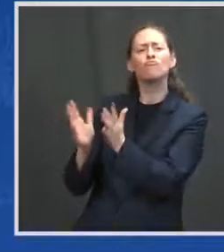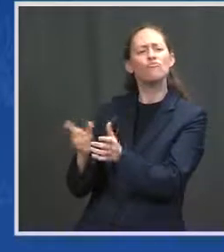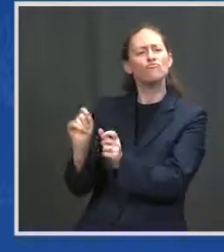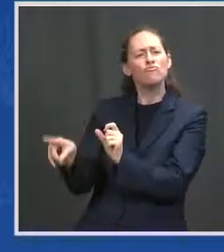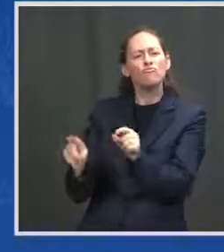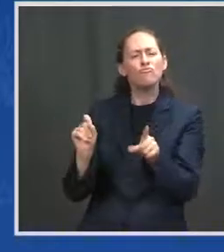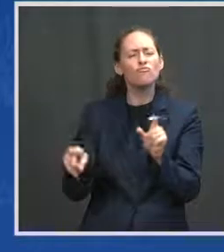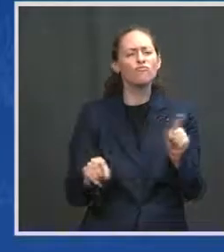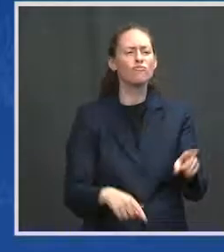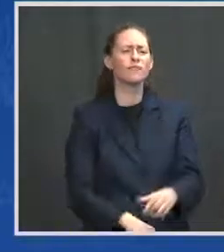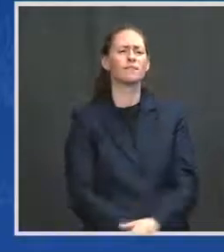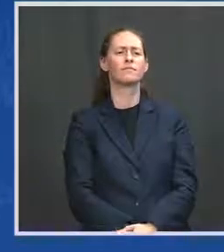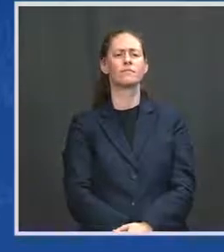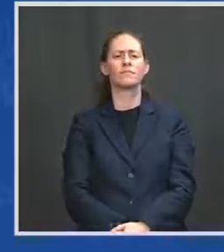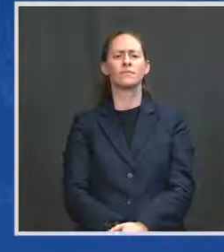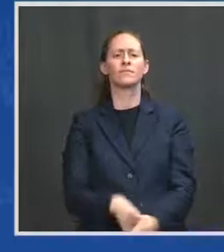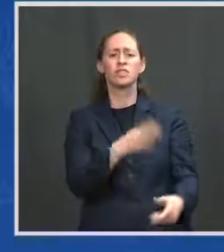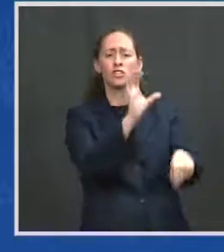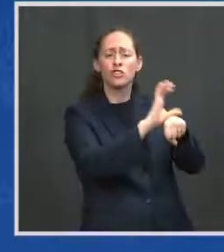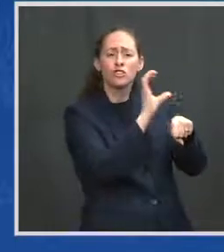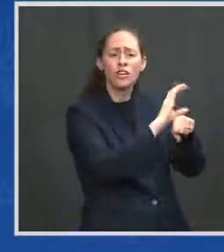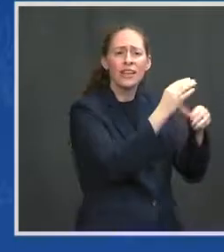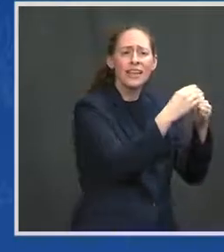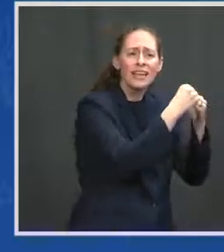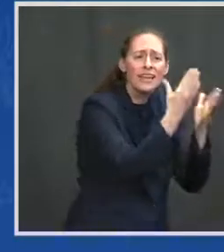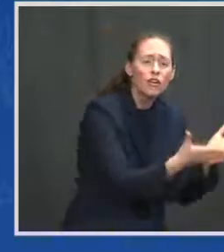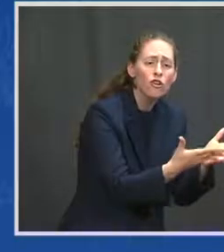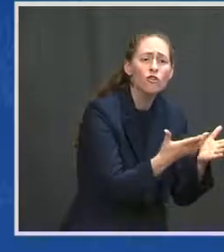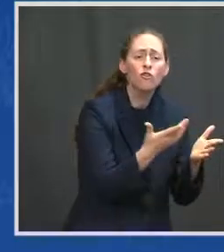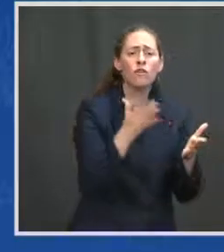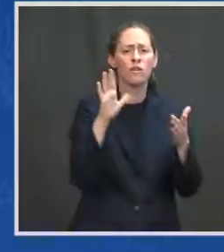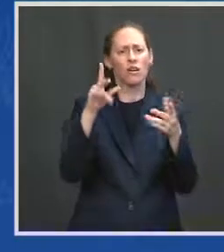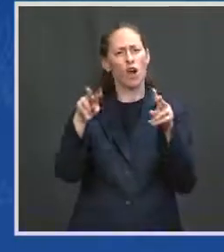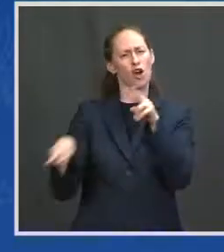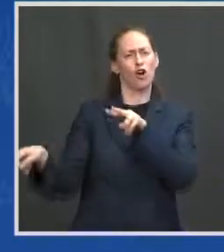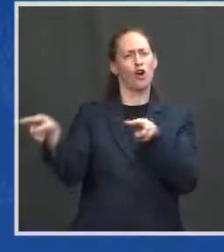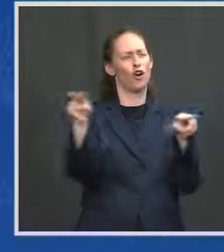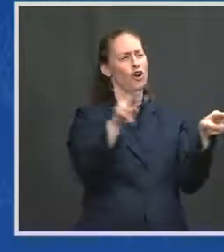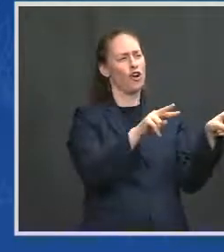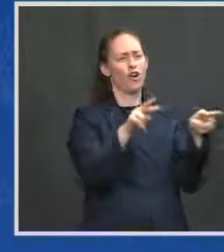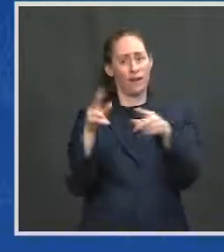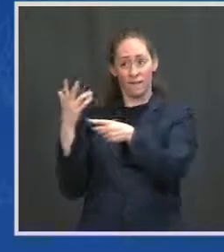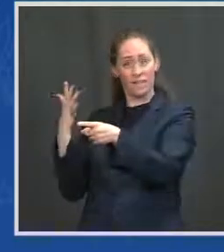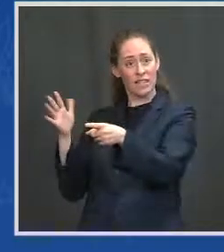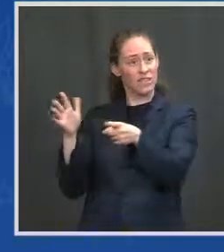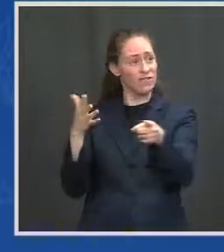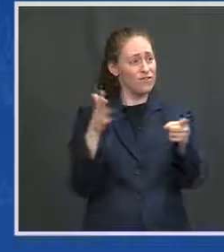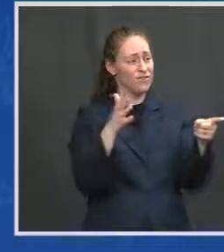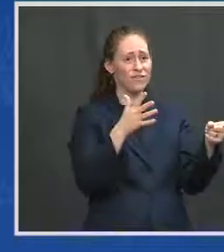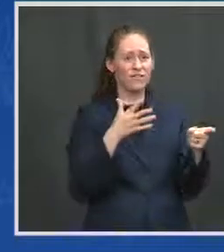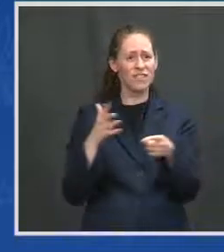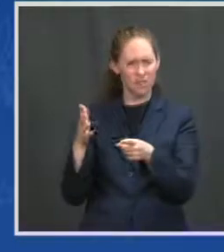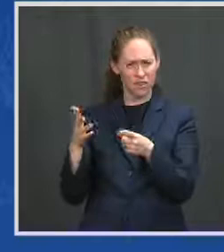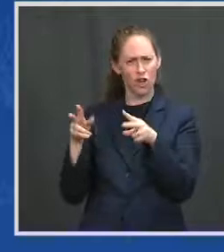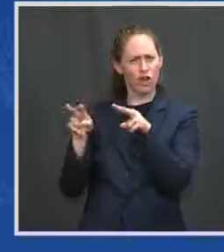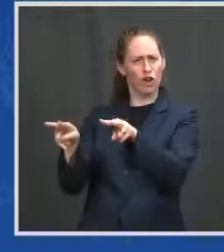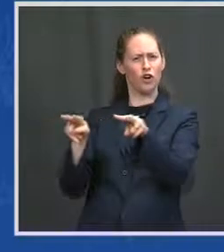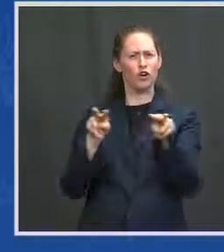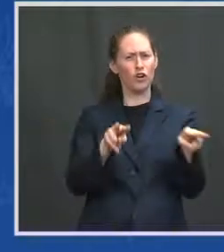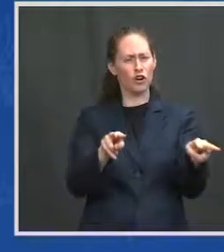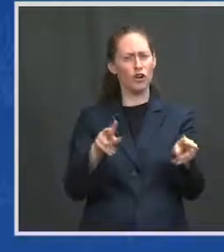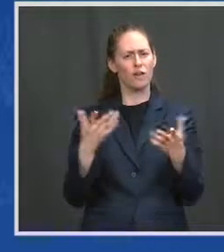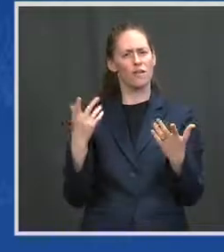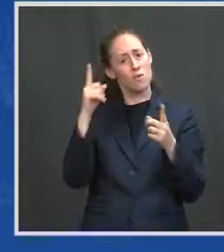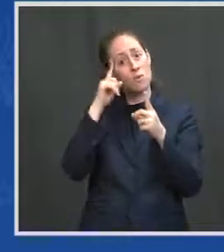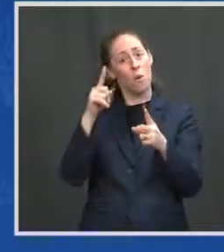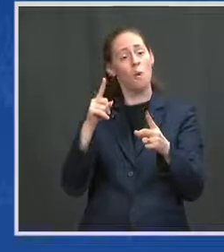leaders. Look at the folks in your community who've gotten vaccinated and are getting back to living their lives. Their grandparents